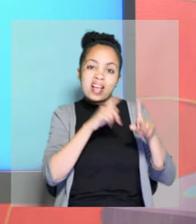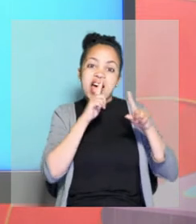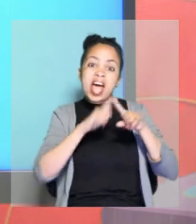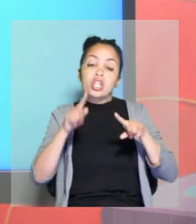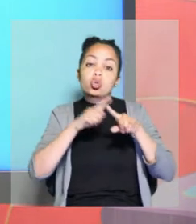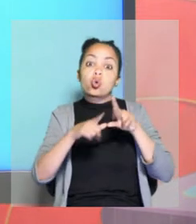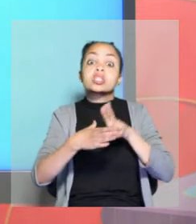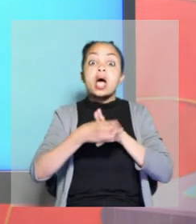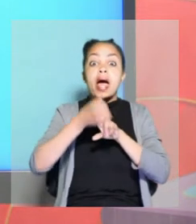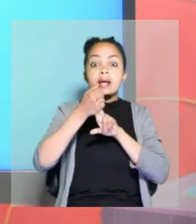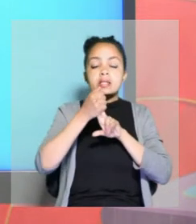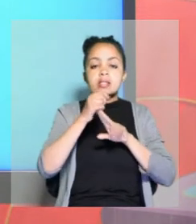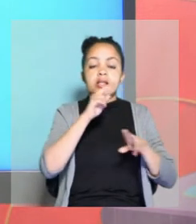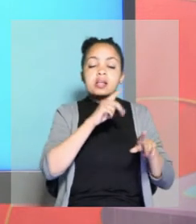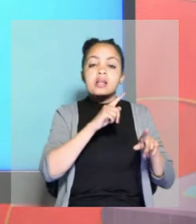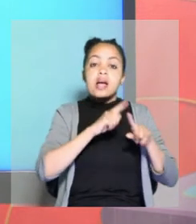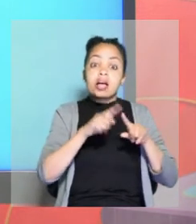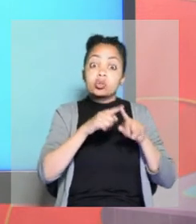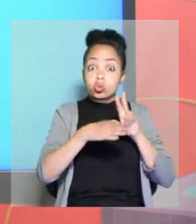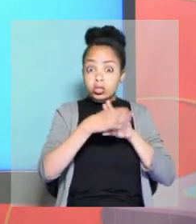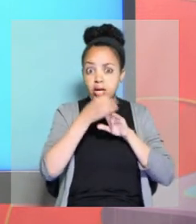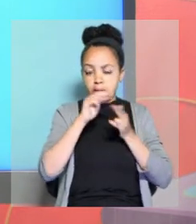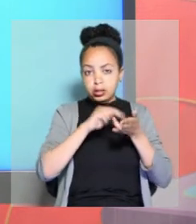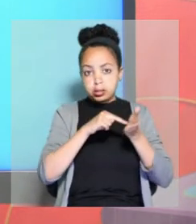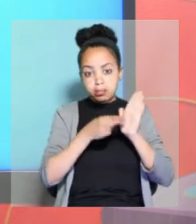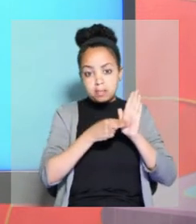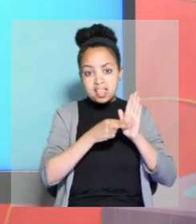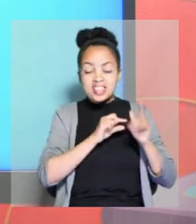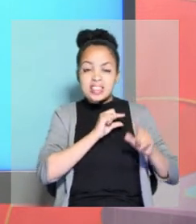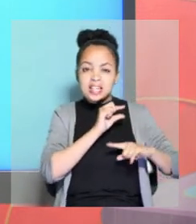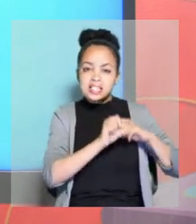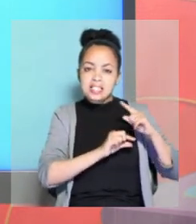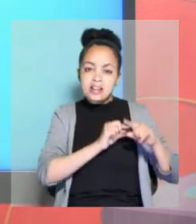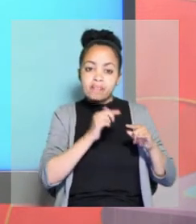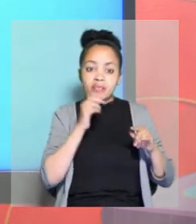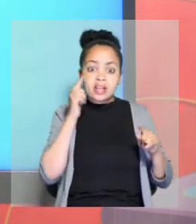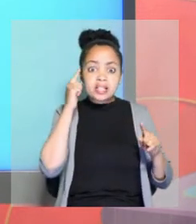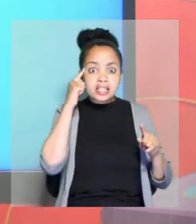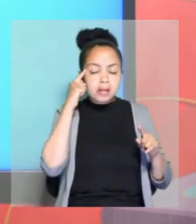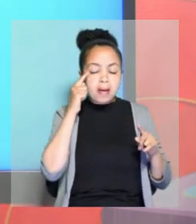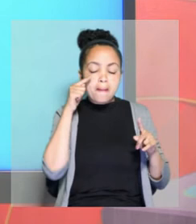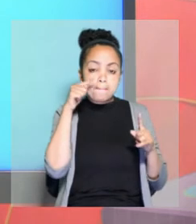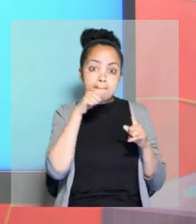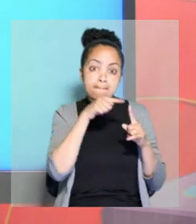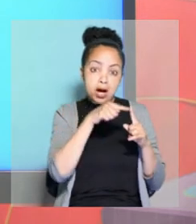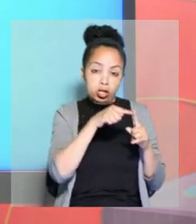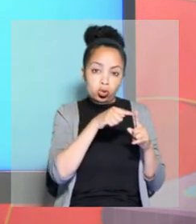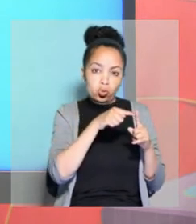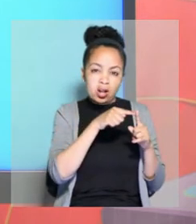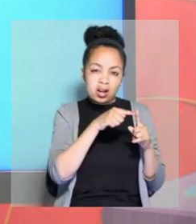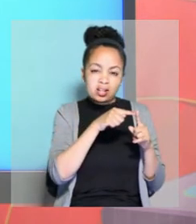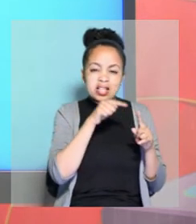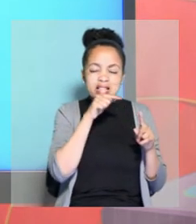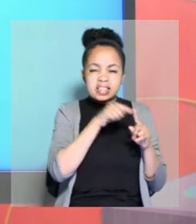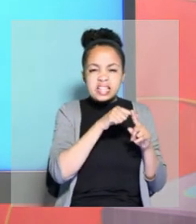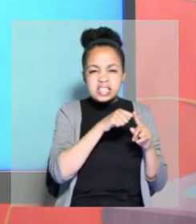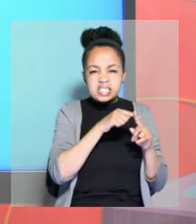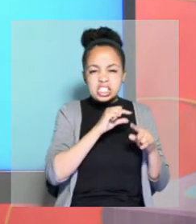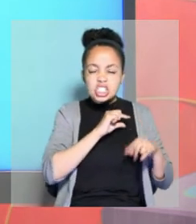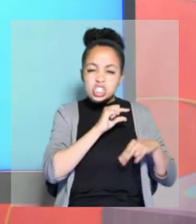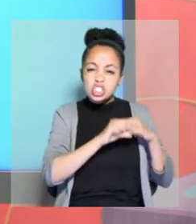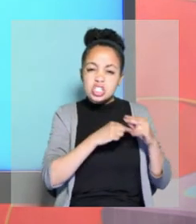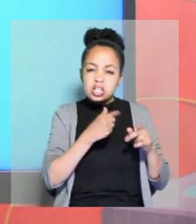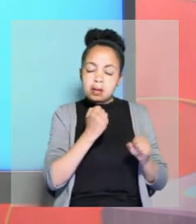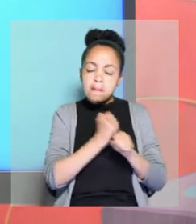heterozygous. Heterozygous means there is a gene that can determine particular trait. That gene is made